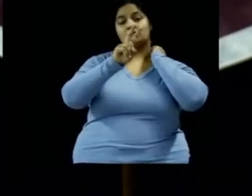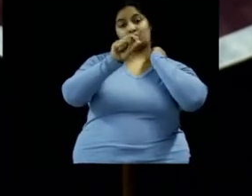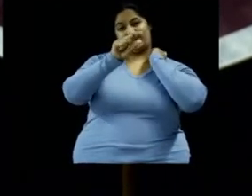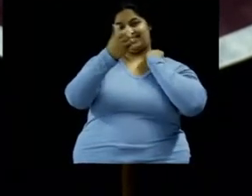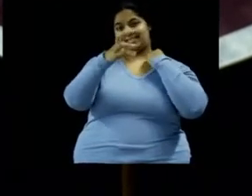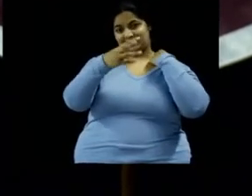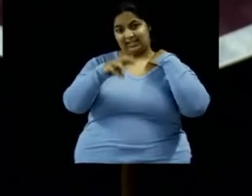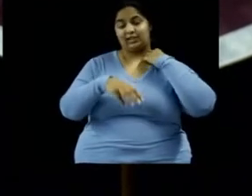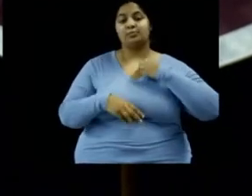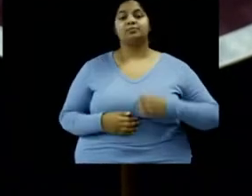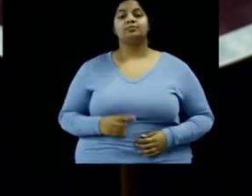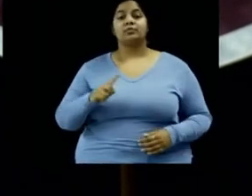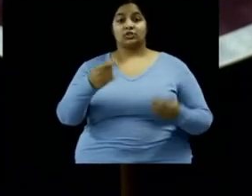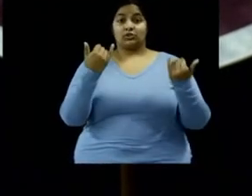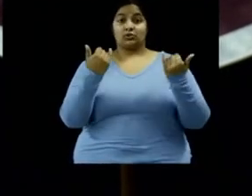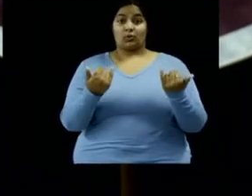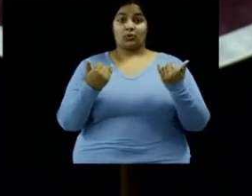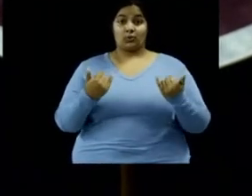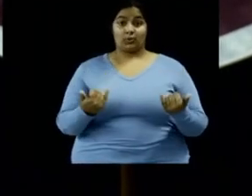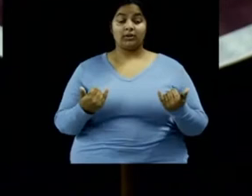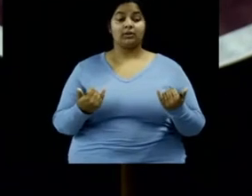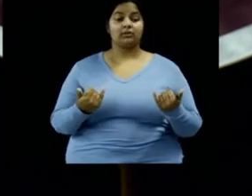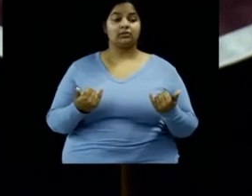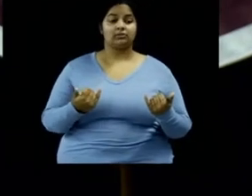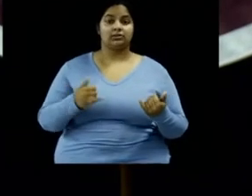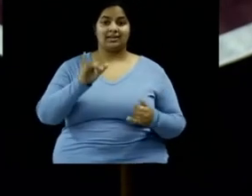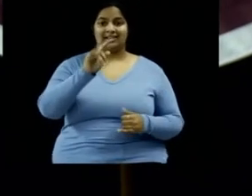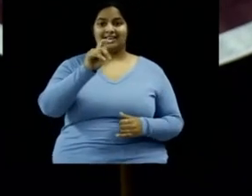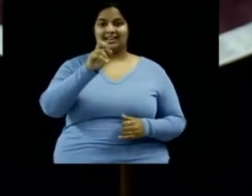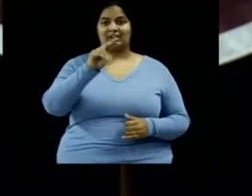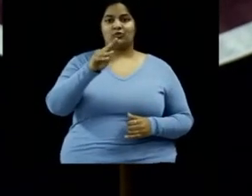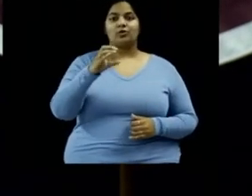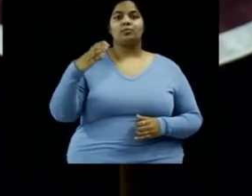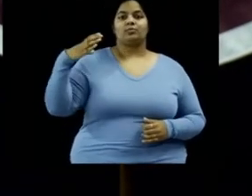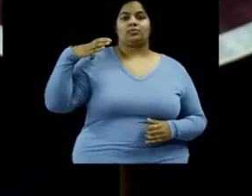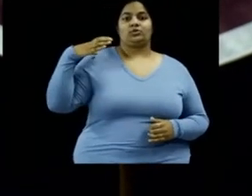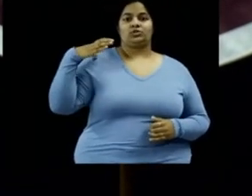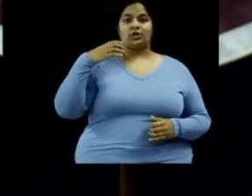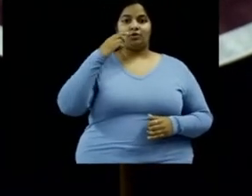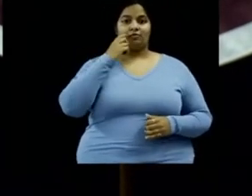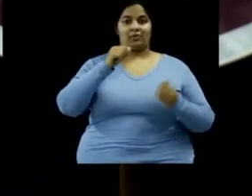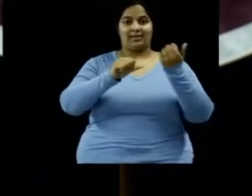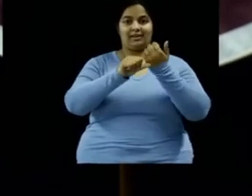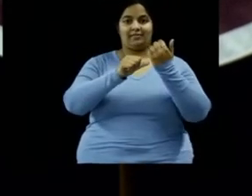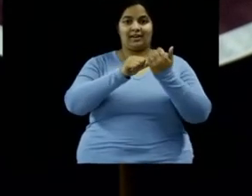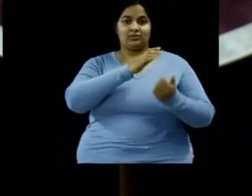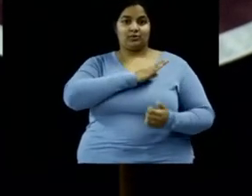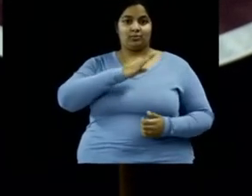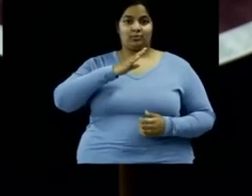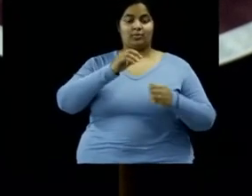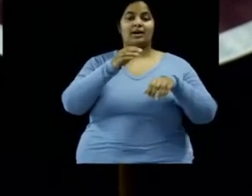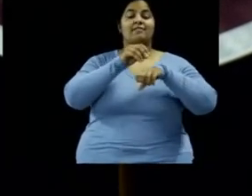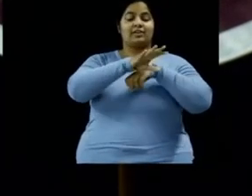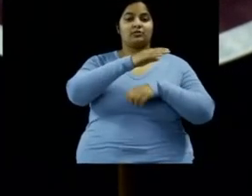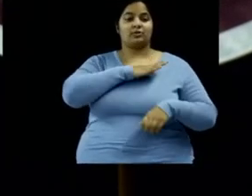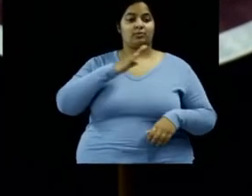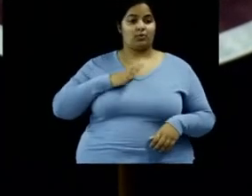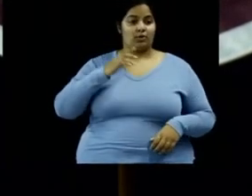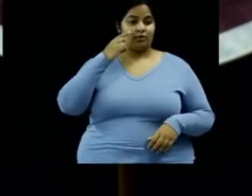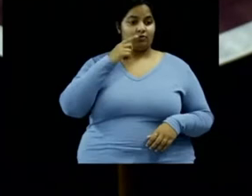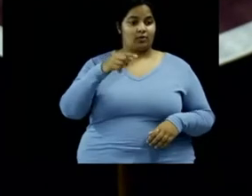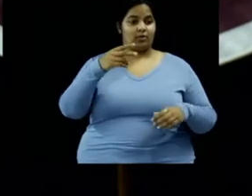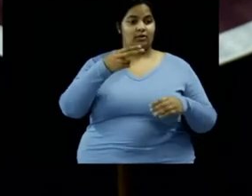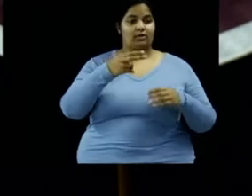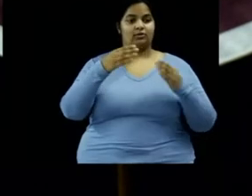2016. She is currently the interim chair of the advisory board of the Barbara Jordan Mickey Leland School of